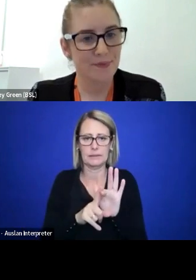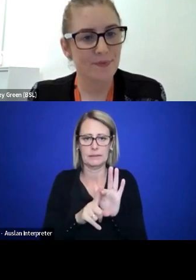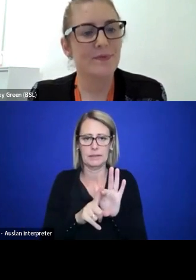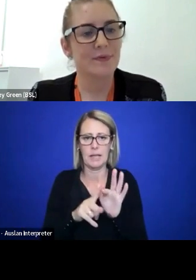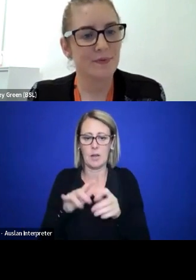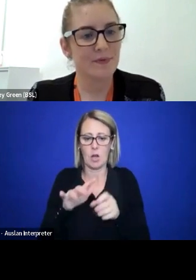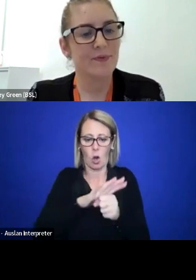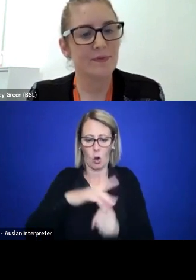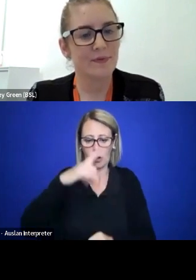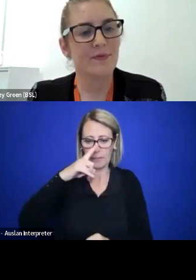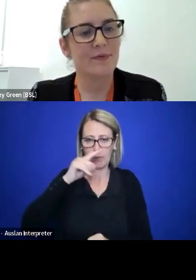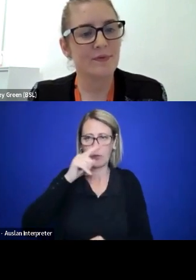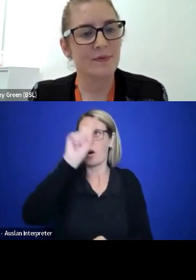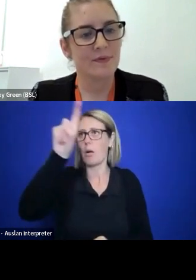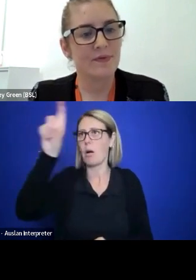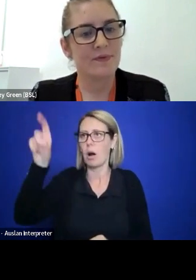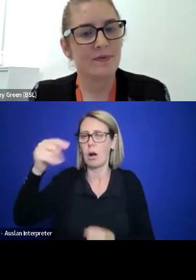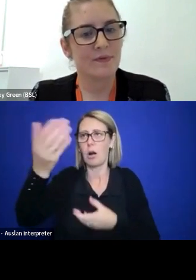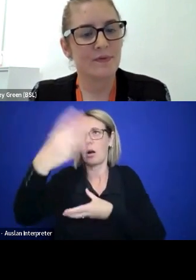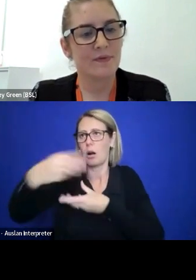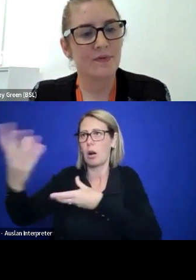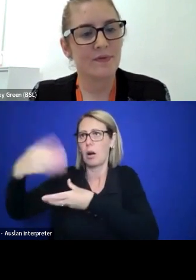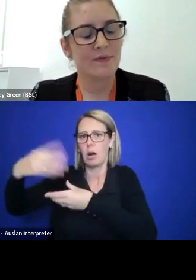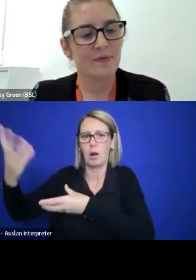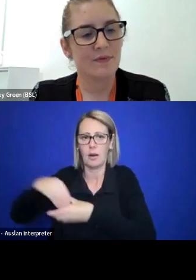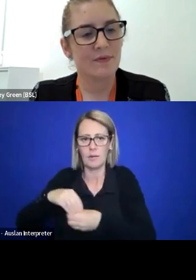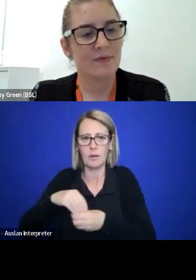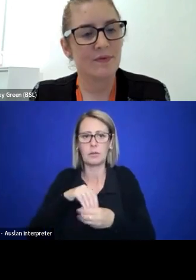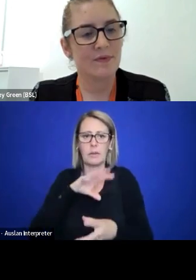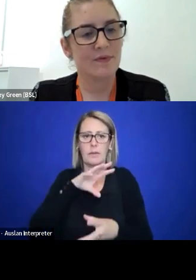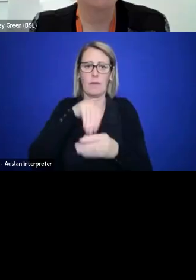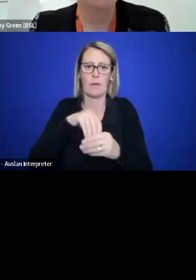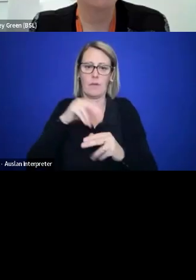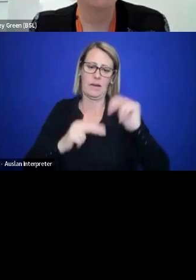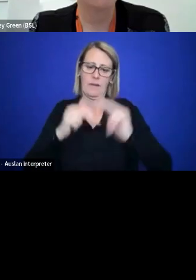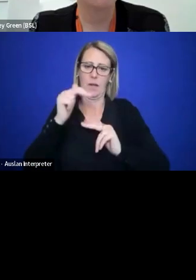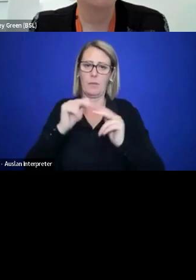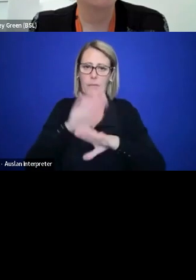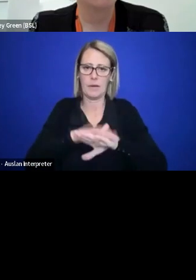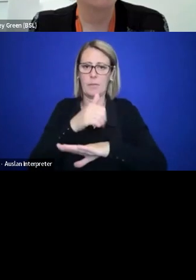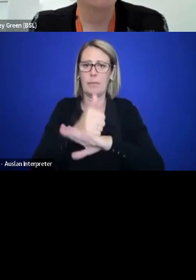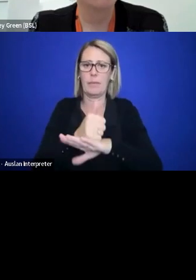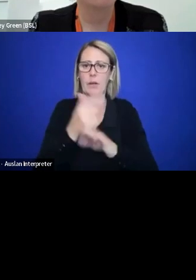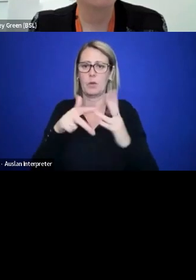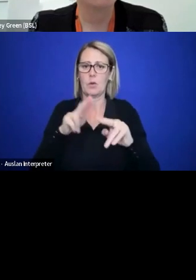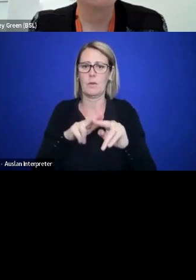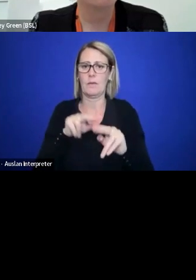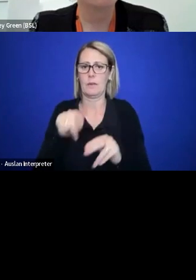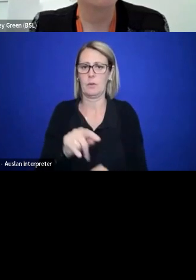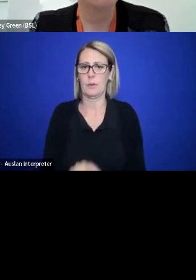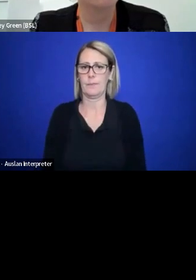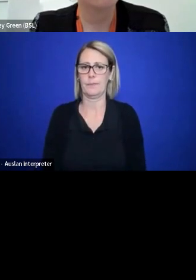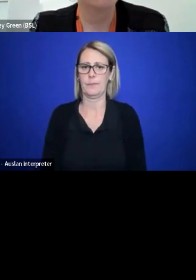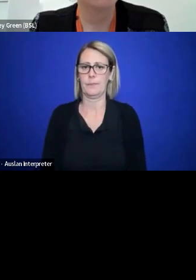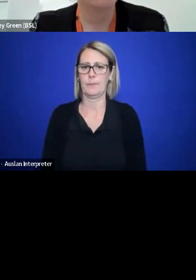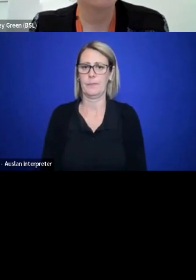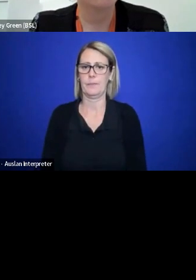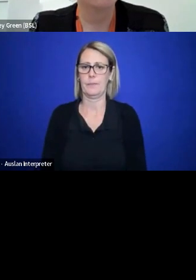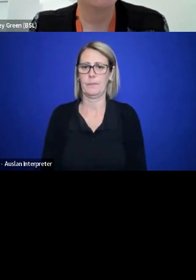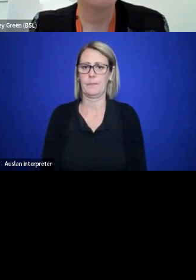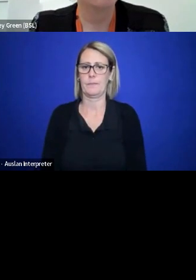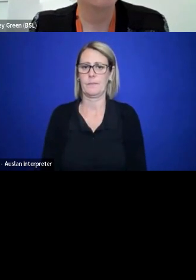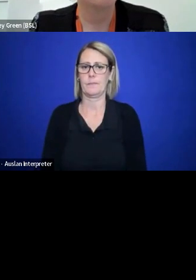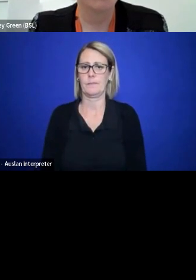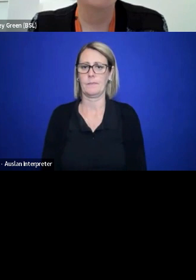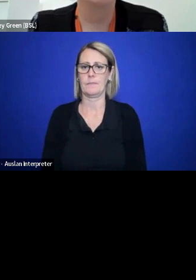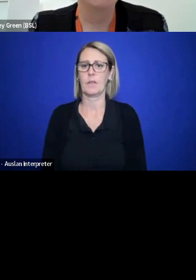from different sectors as active participants in the development and the implementation too. So this can happen